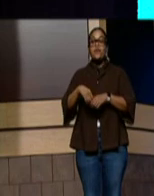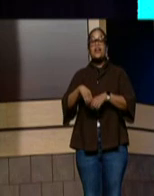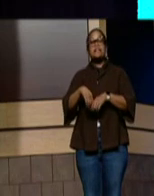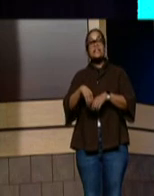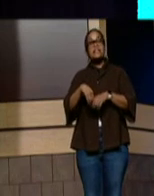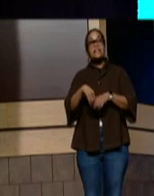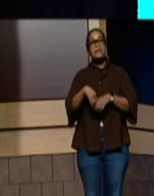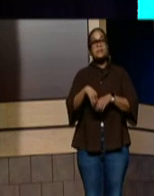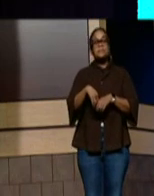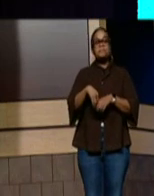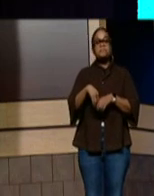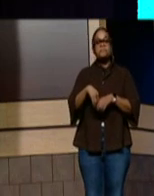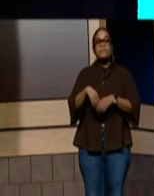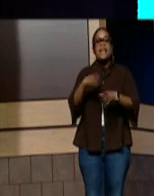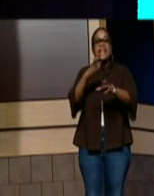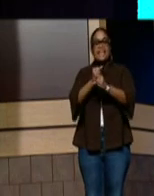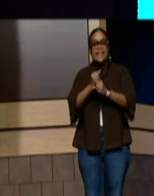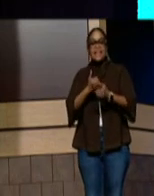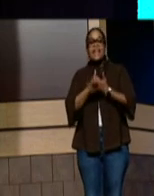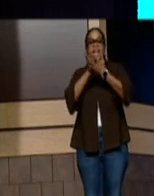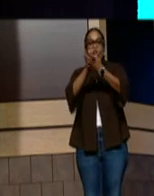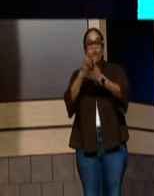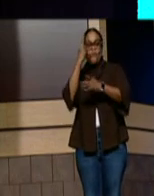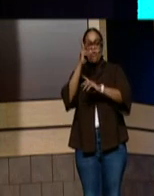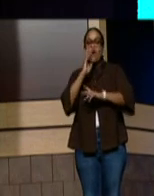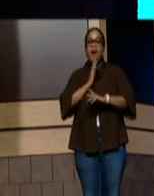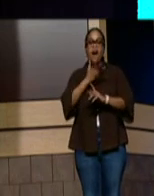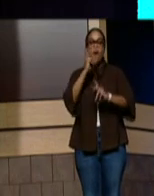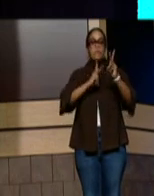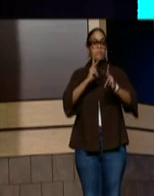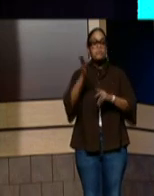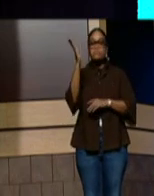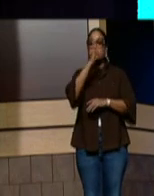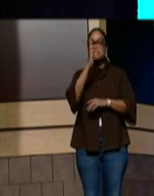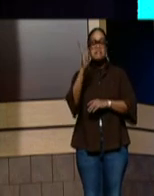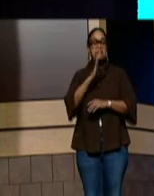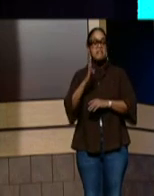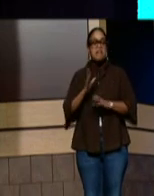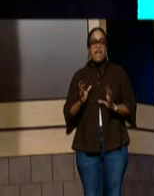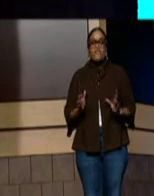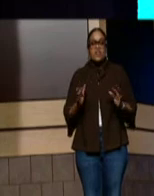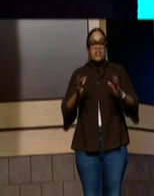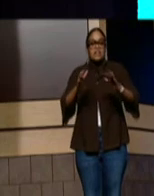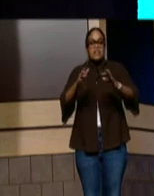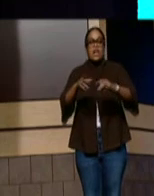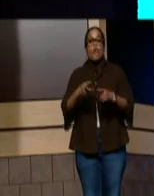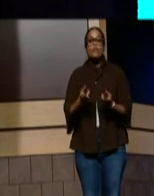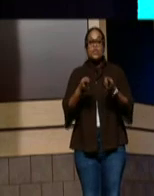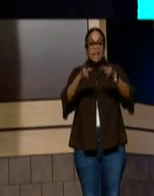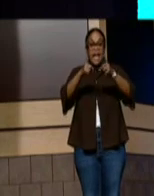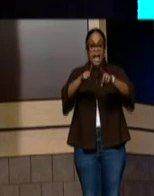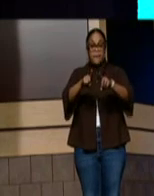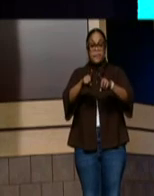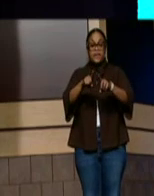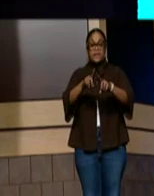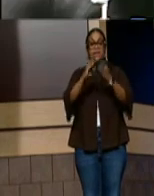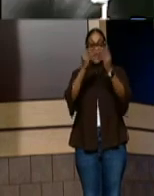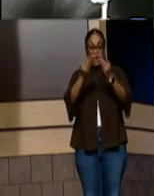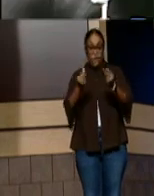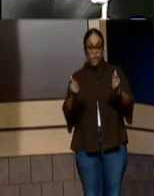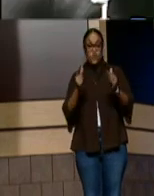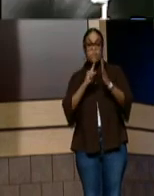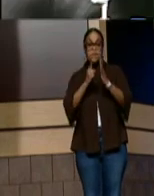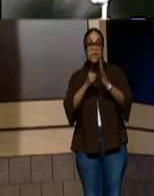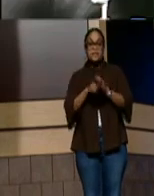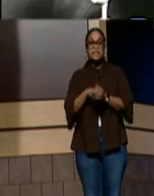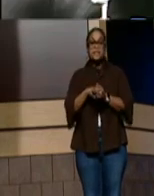He should have never got us together. He should have never got us together. There's a contract getting ready to happen in the next few minutes. And when